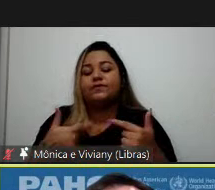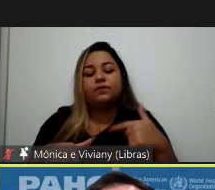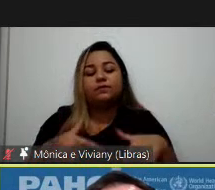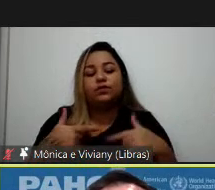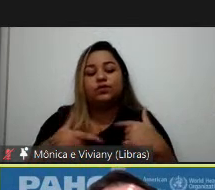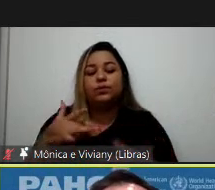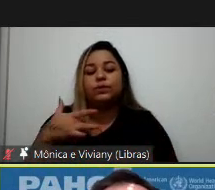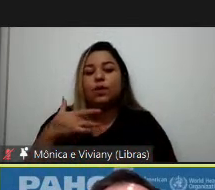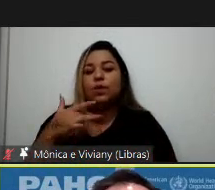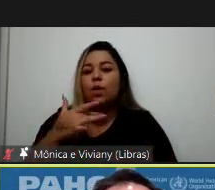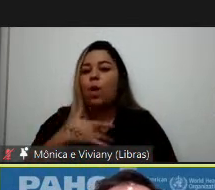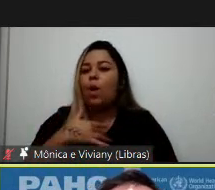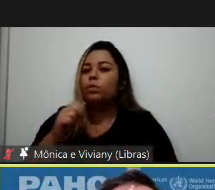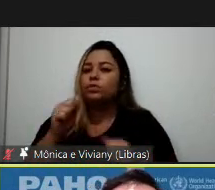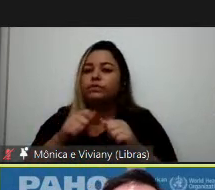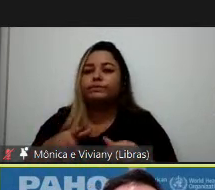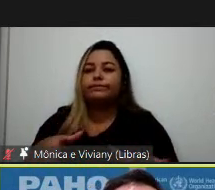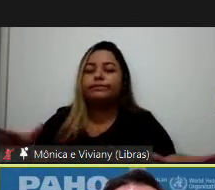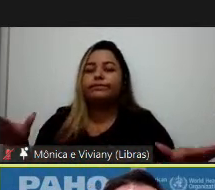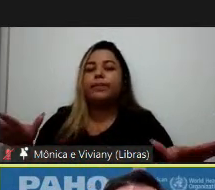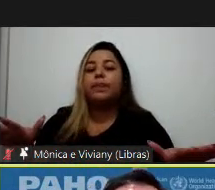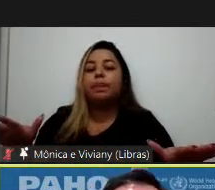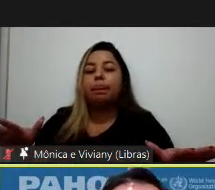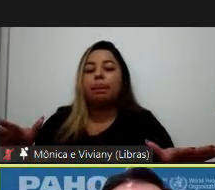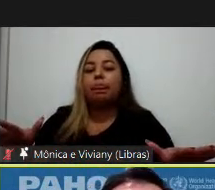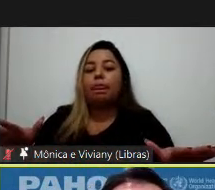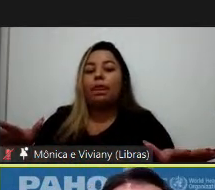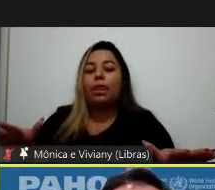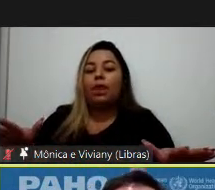these services, health services.